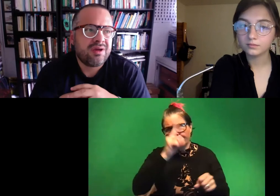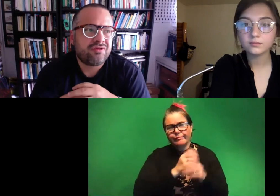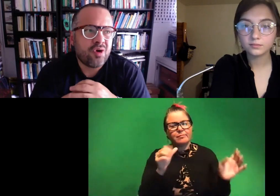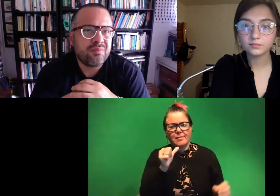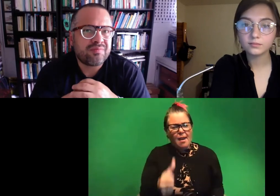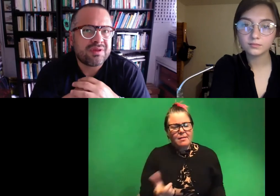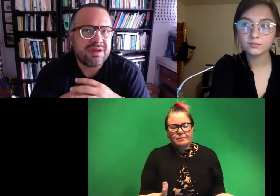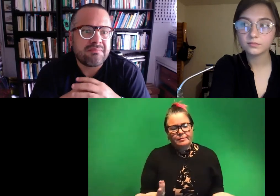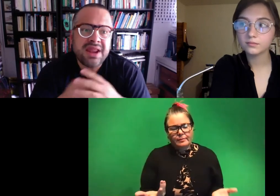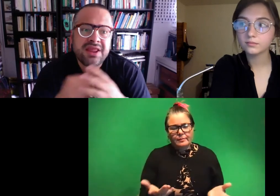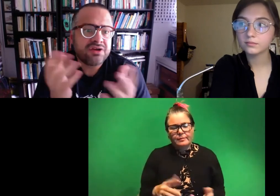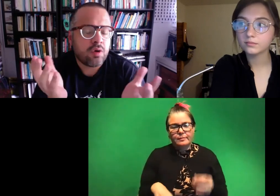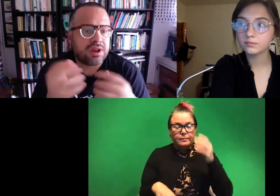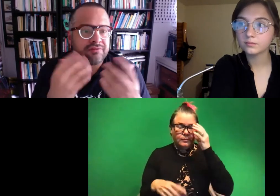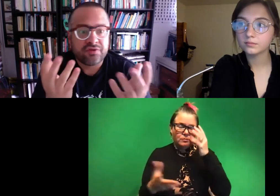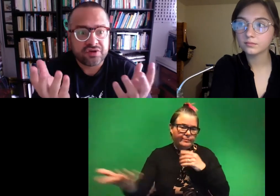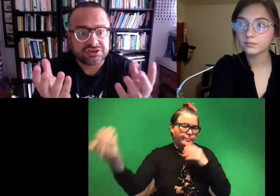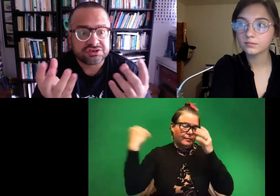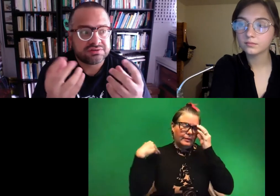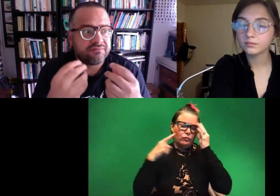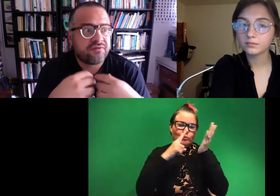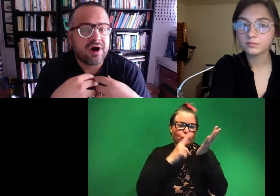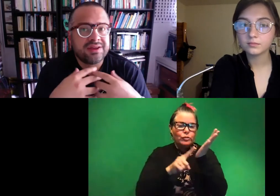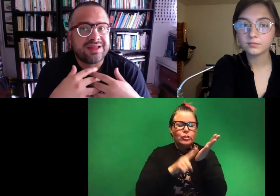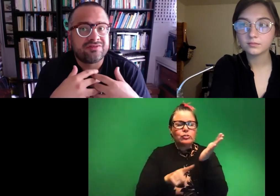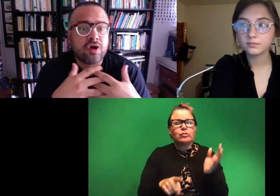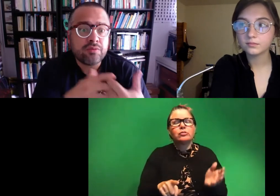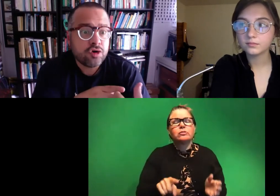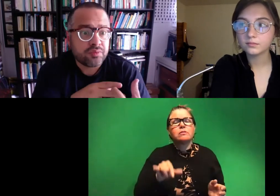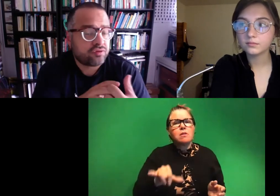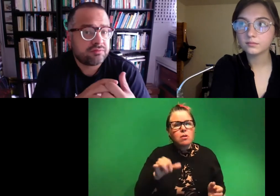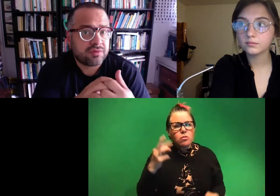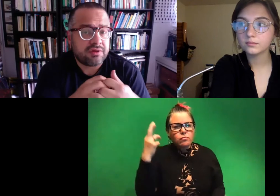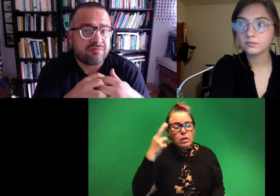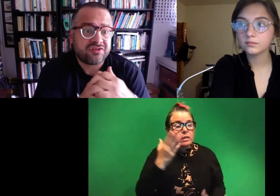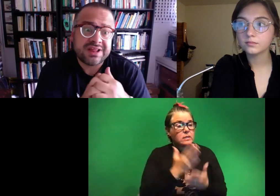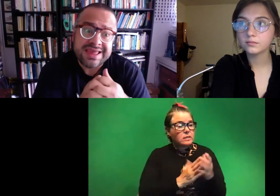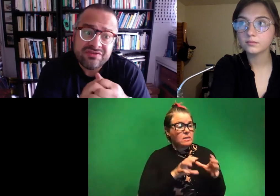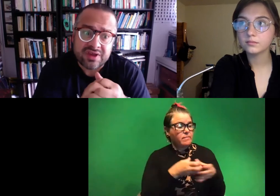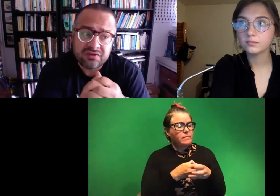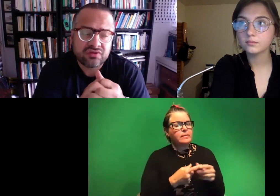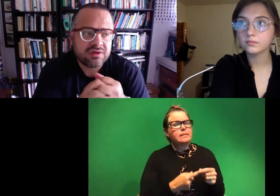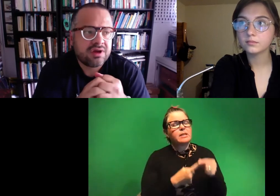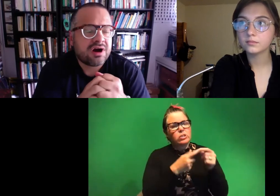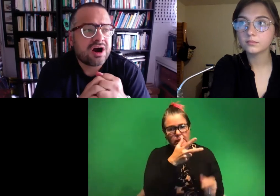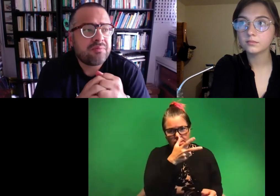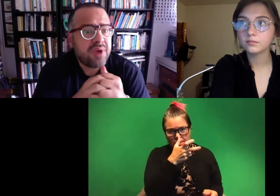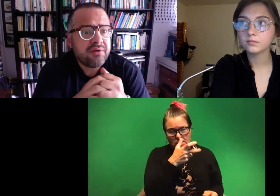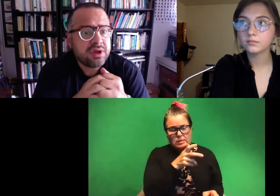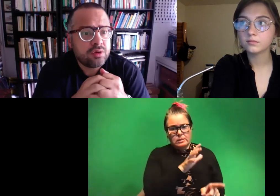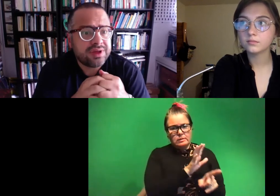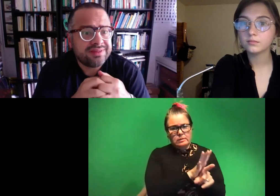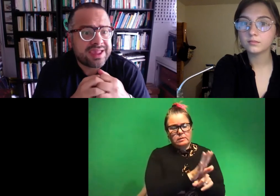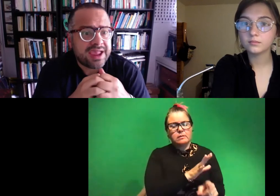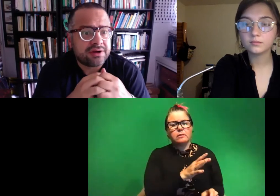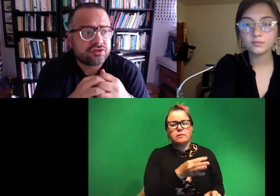So many years ago, a lot of researchers find that some groups, especially insects, are very